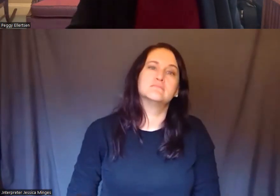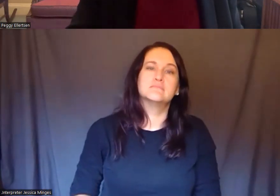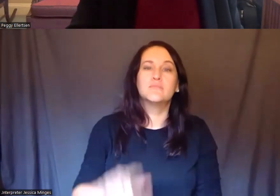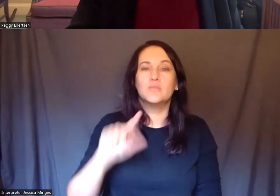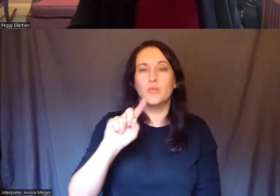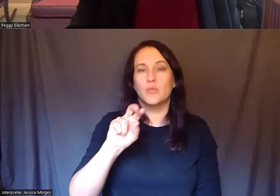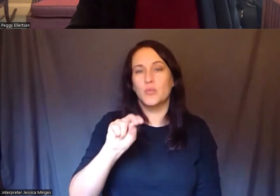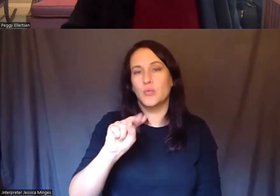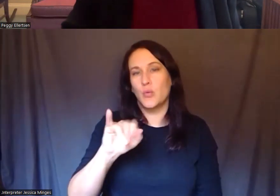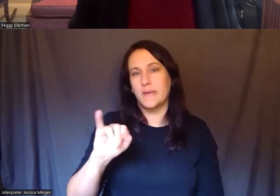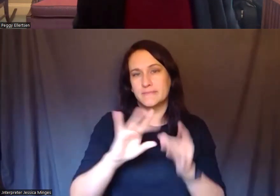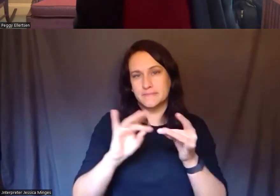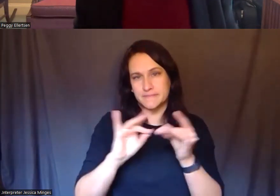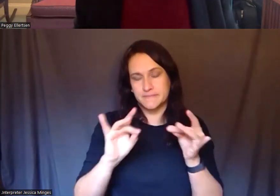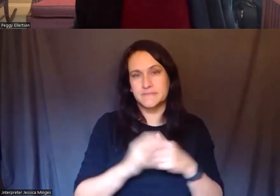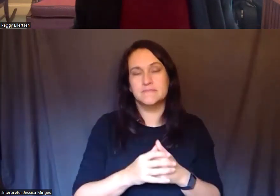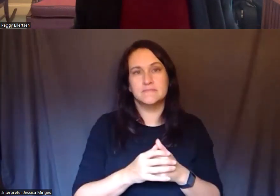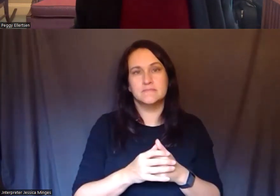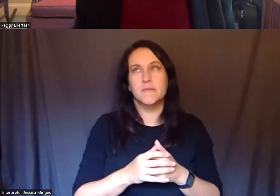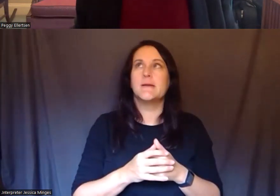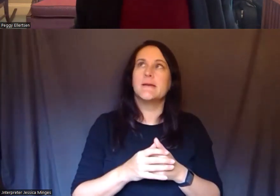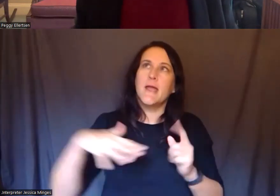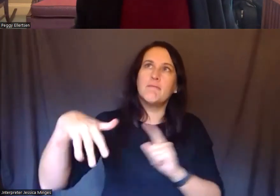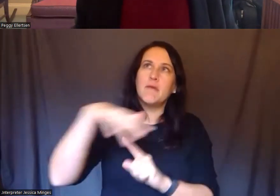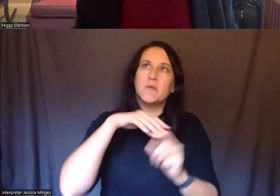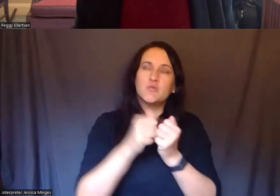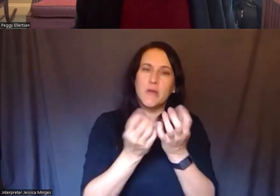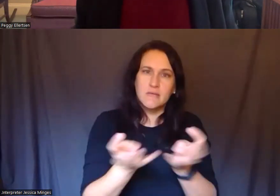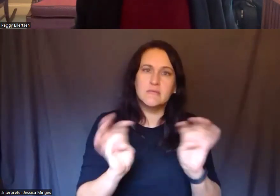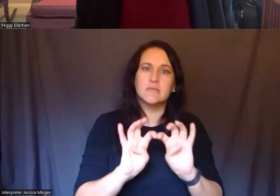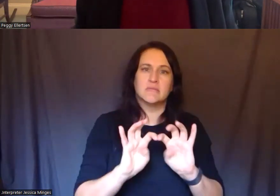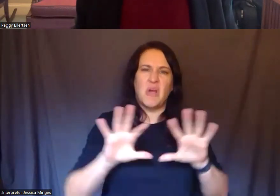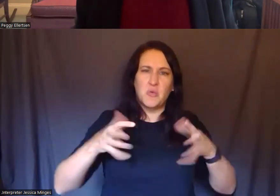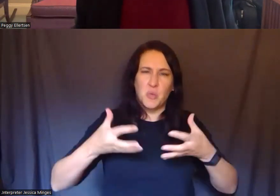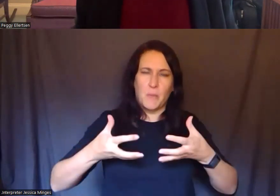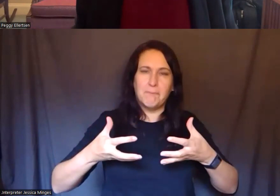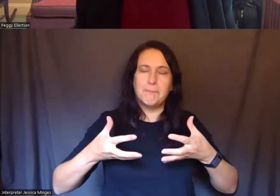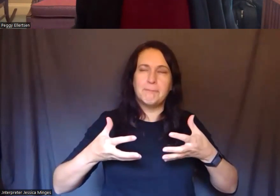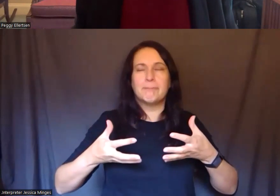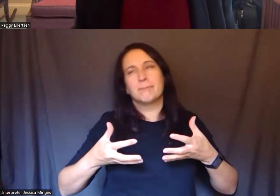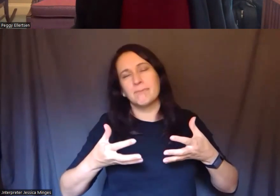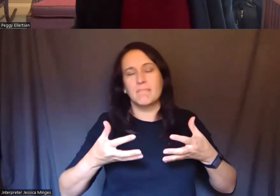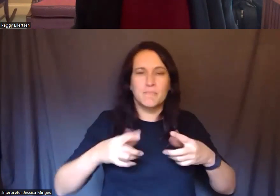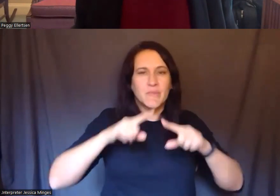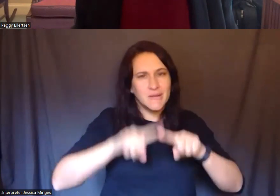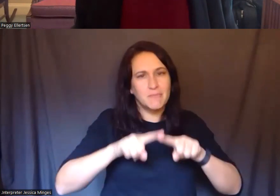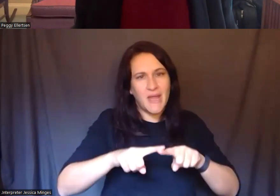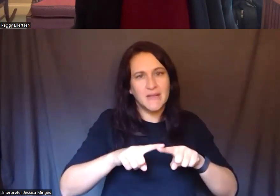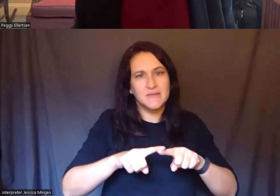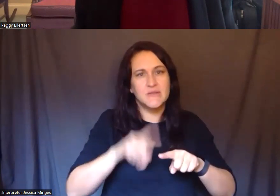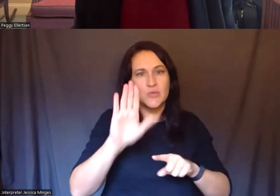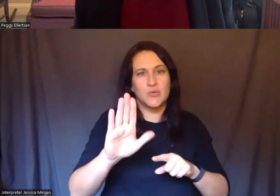Okay, environments with groups. Well, again, it depends. You know, your